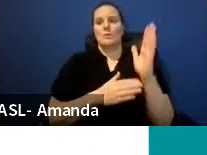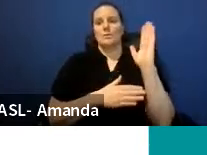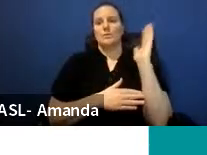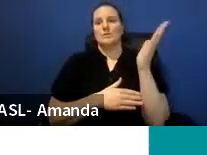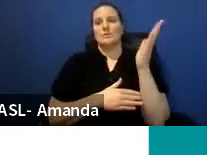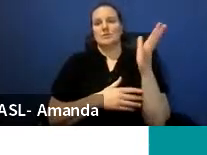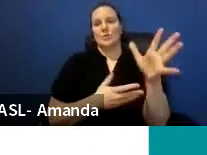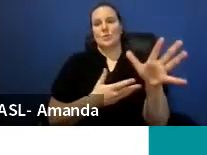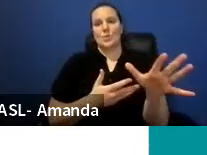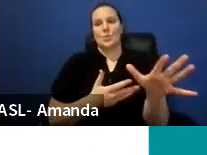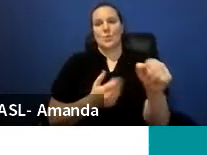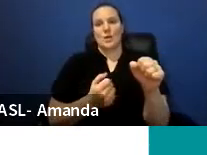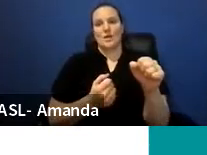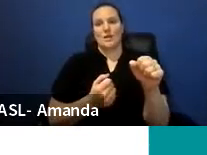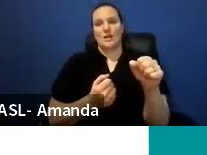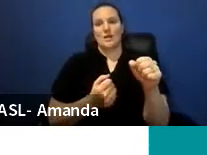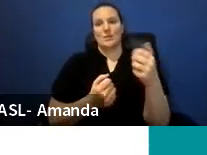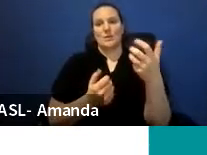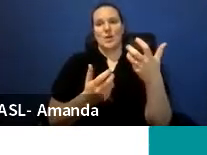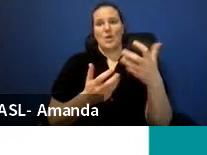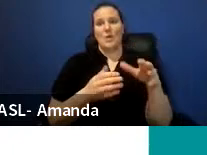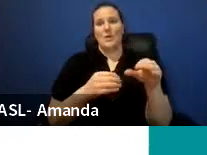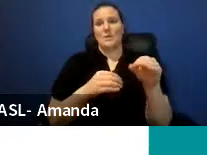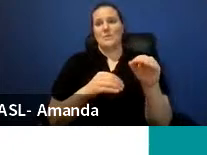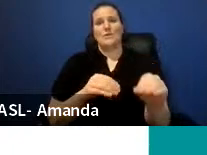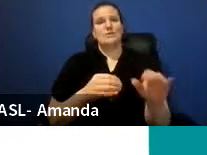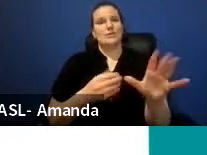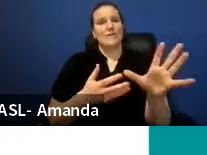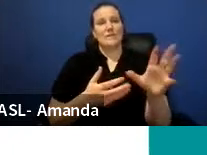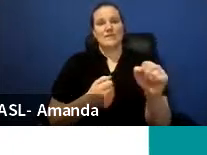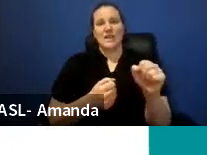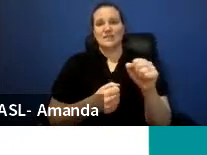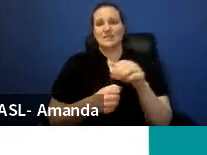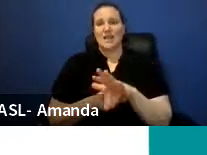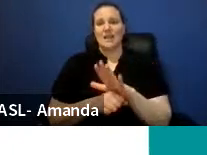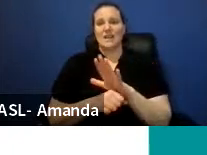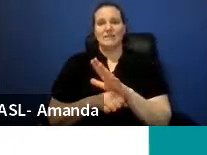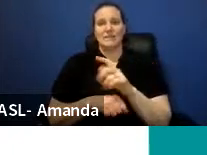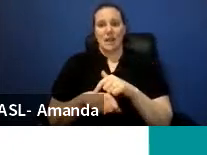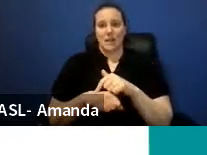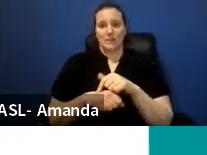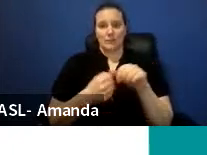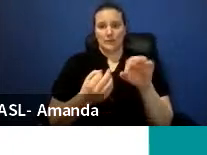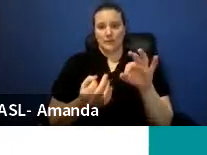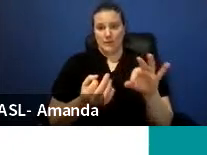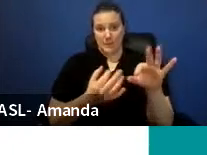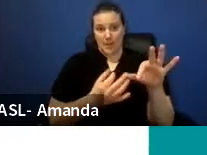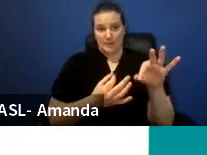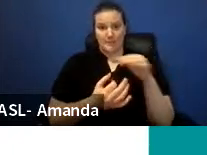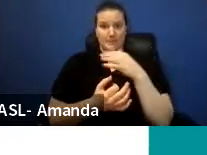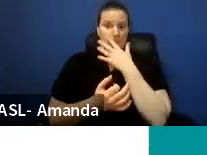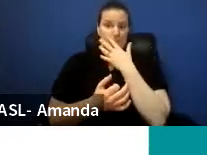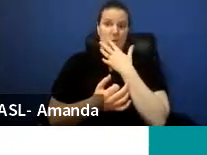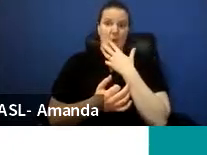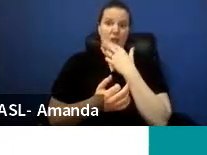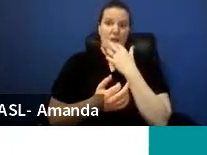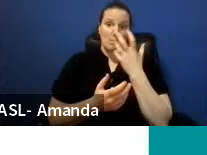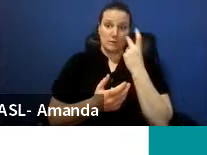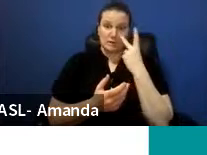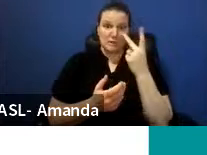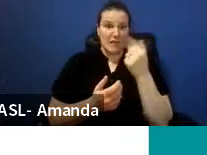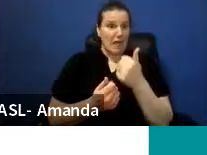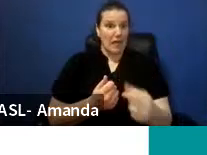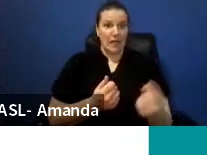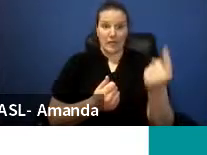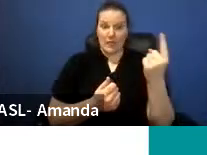really quick, and we don't want to move so fast that you don't have time to provide input. So I do want to see, is there